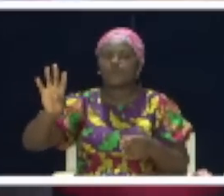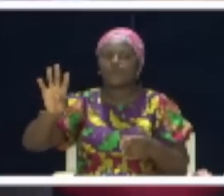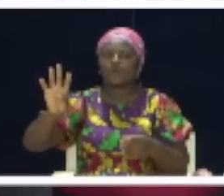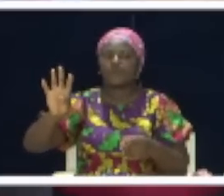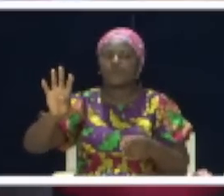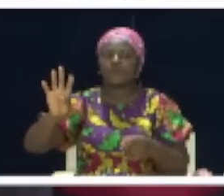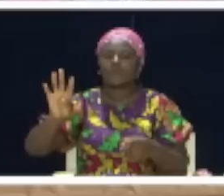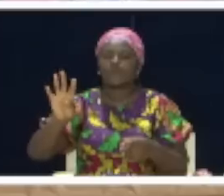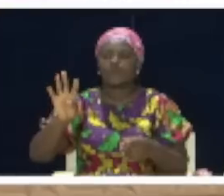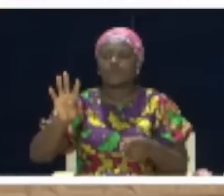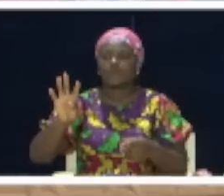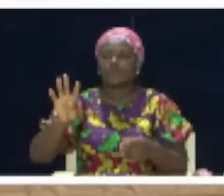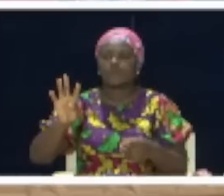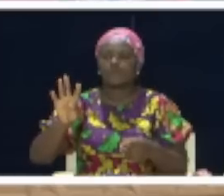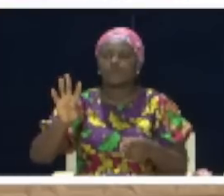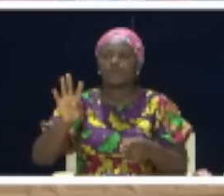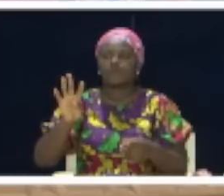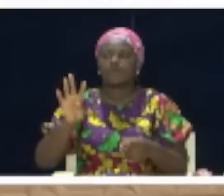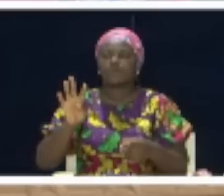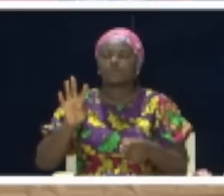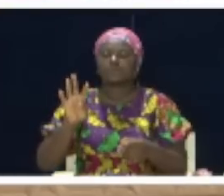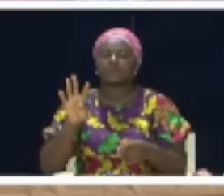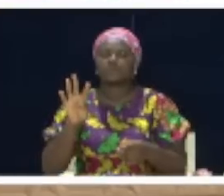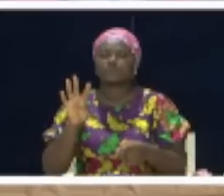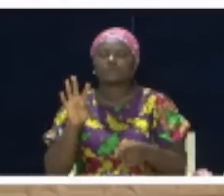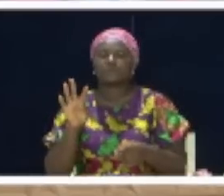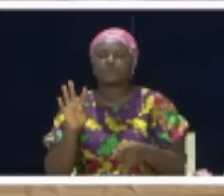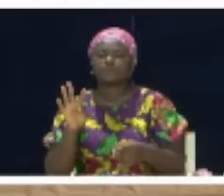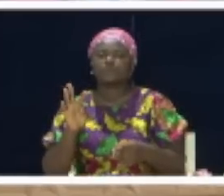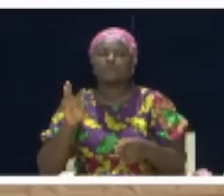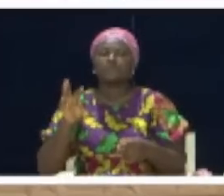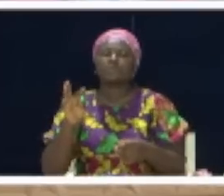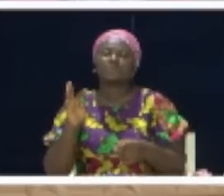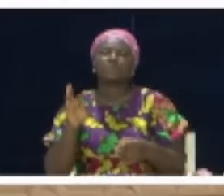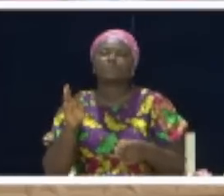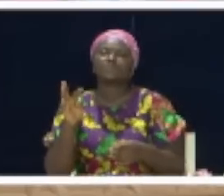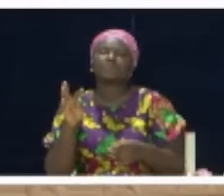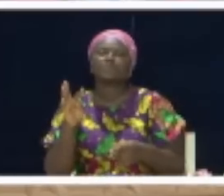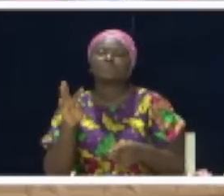54. It would be a good idea if you read the whole chapter.